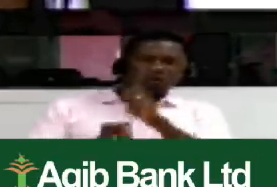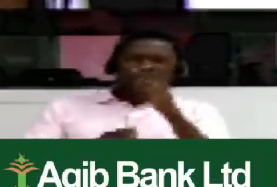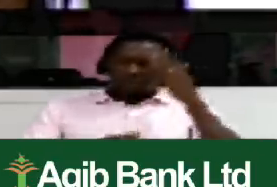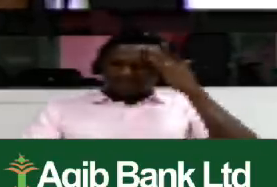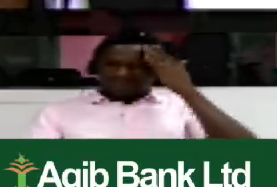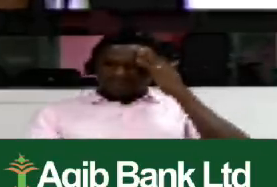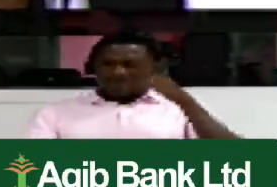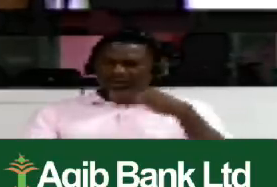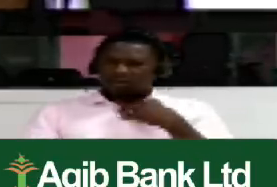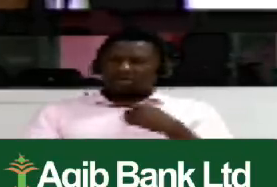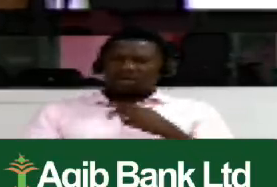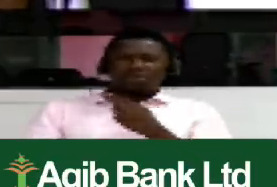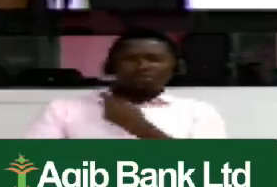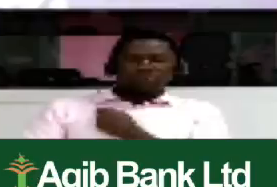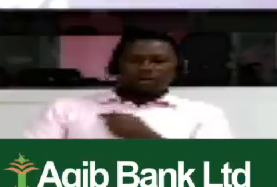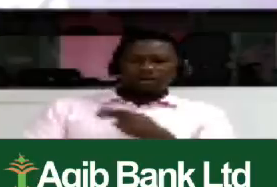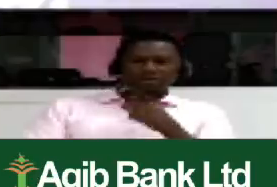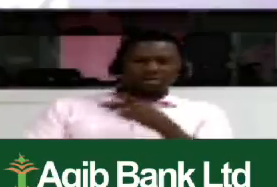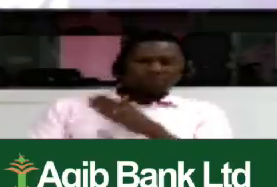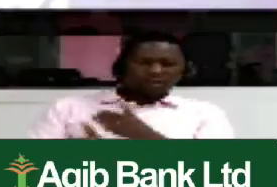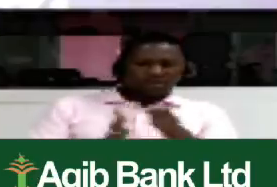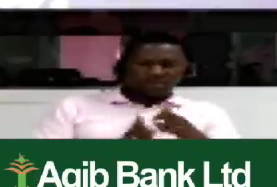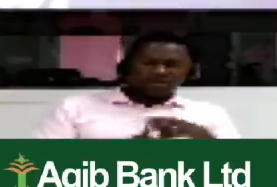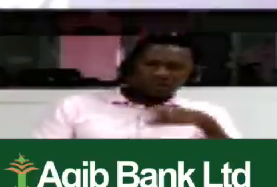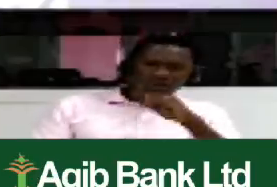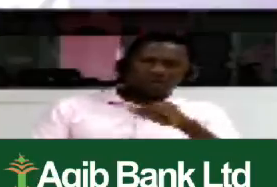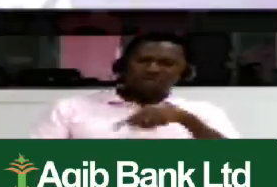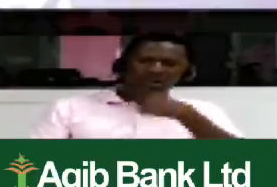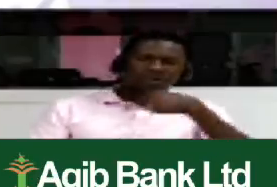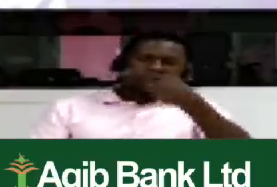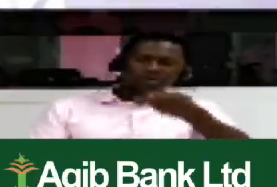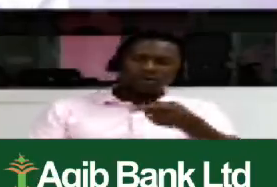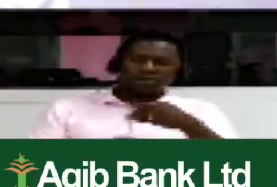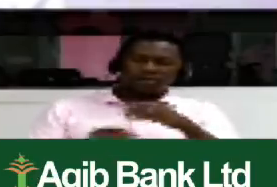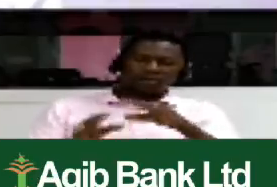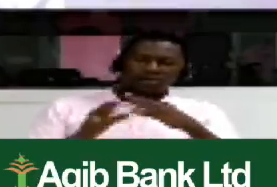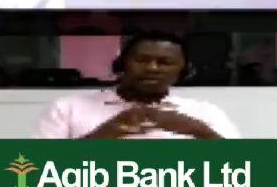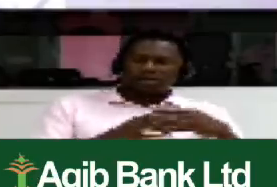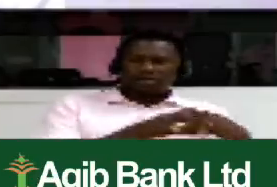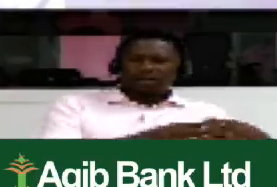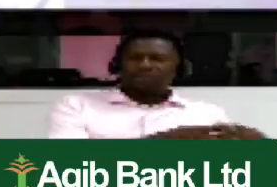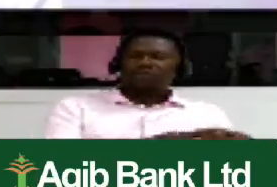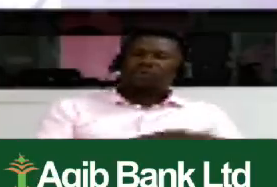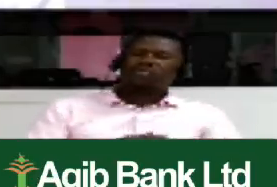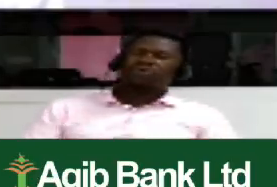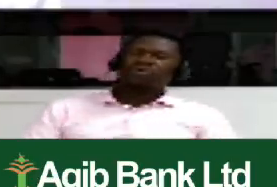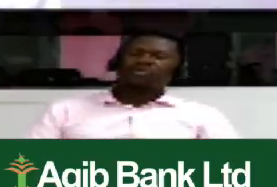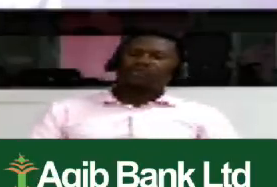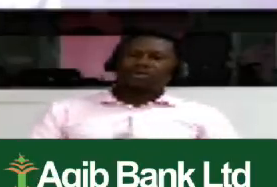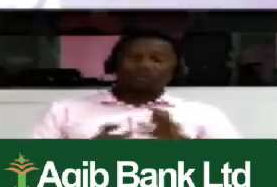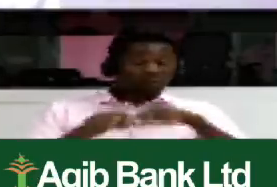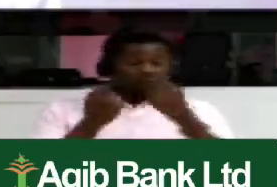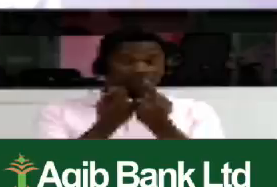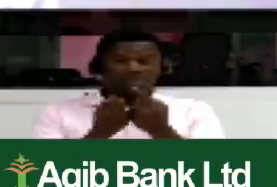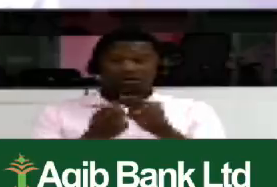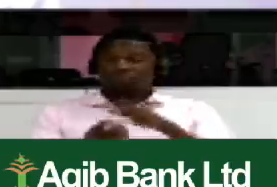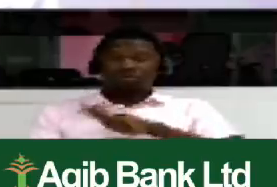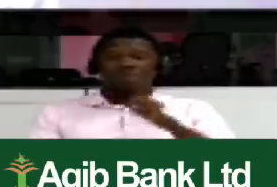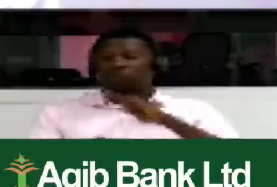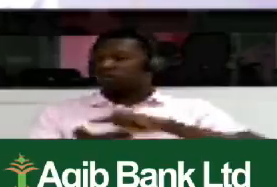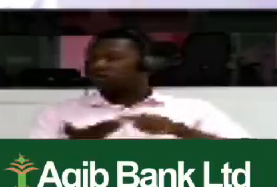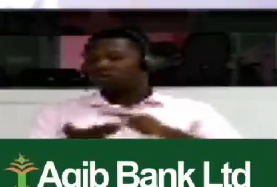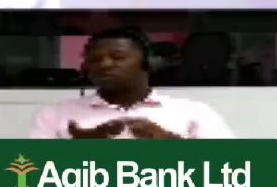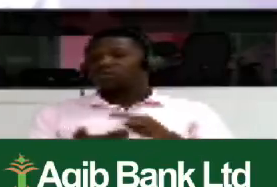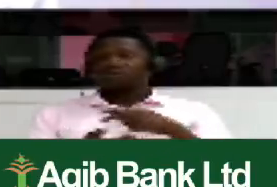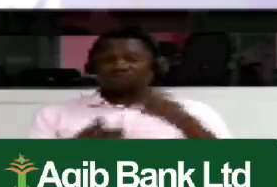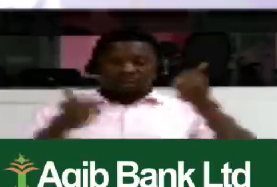to take any further action? That something not normal is happening, because